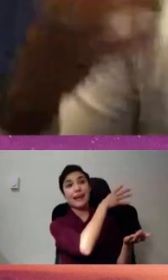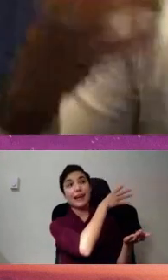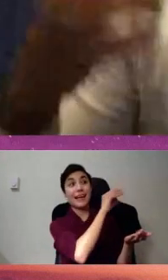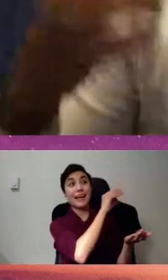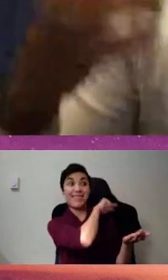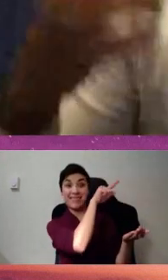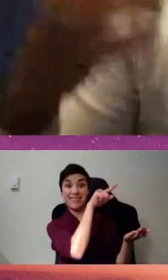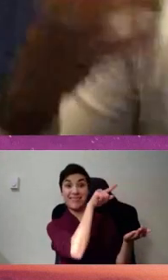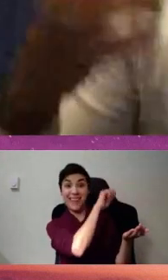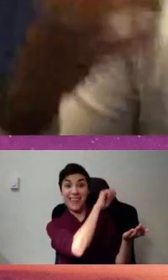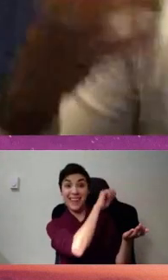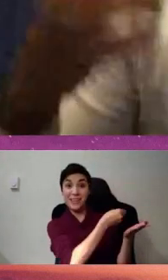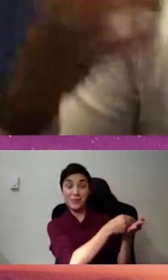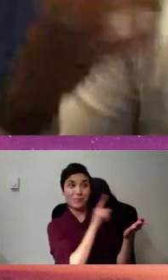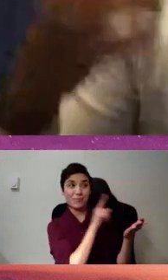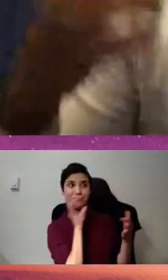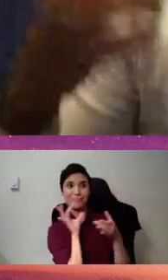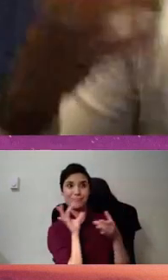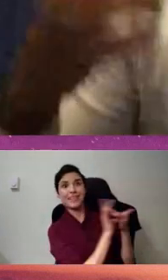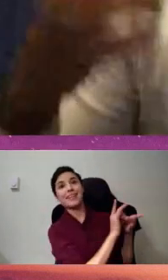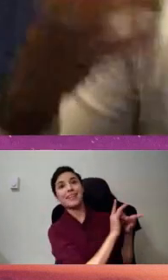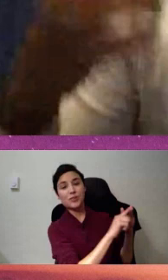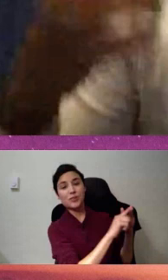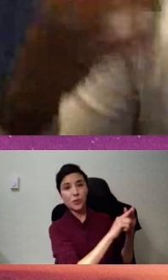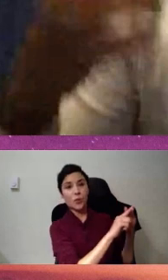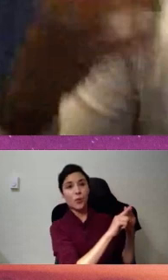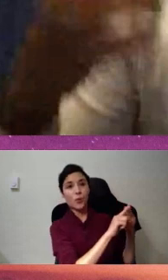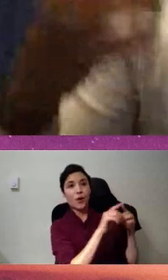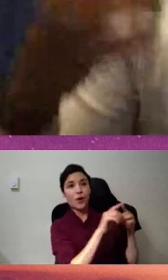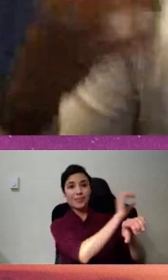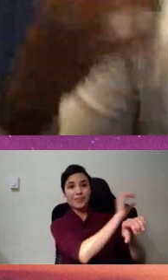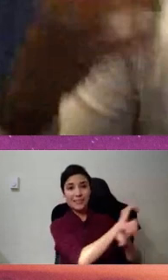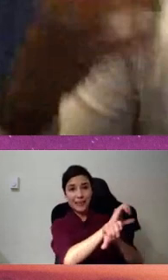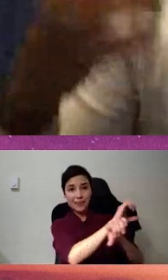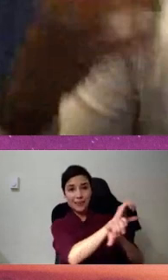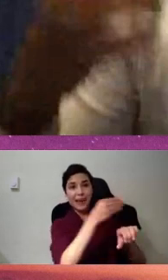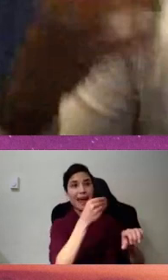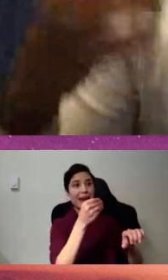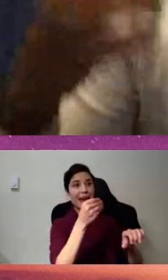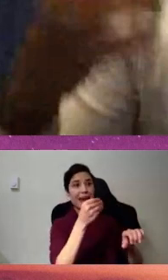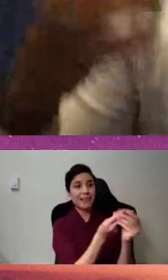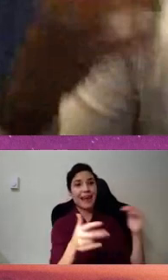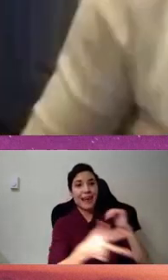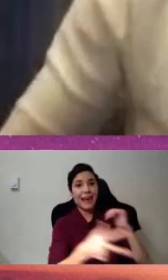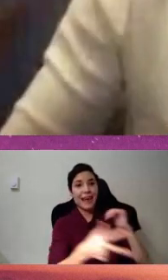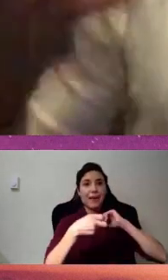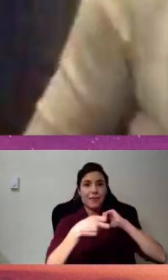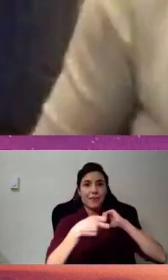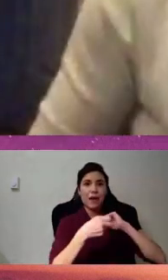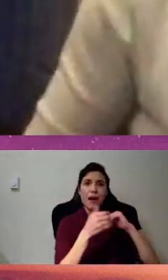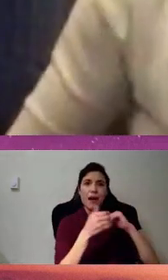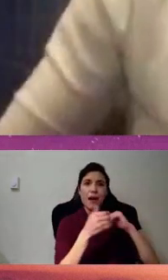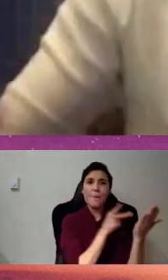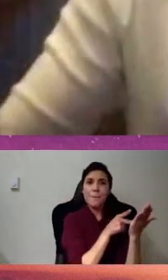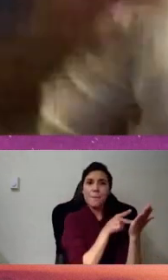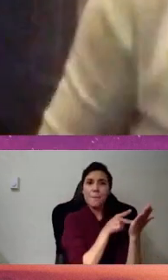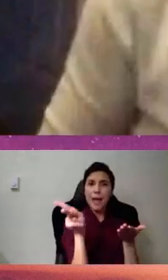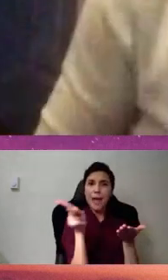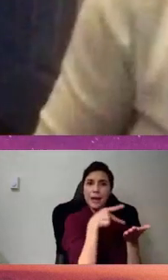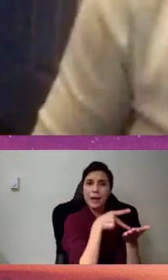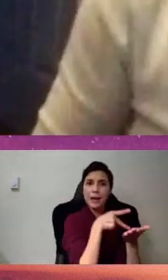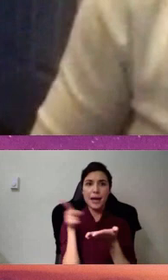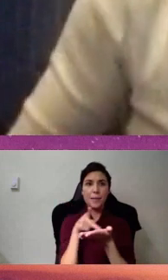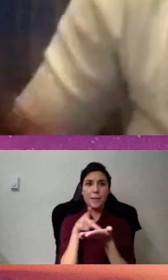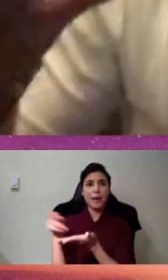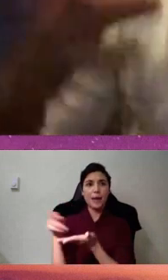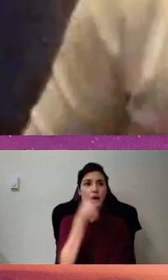theft, you know, pay people directly, give them the money so they can have the financial security in order to rest and to